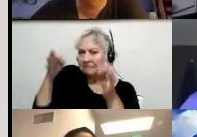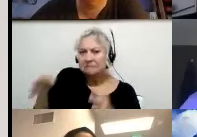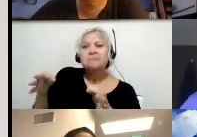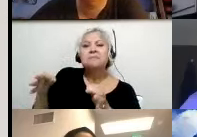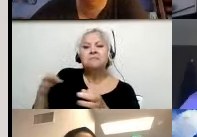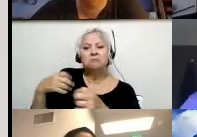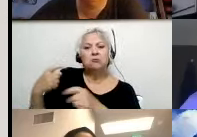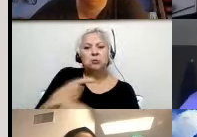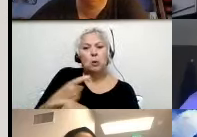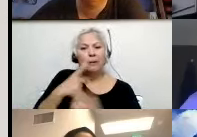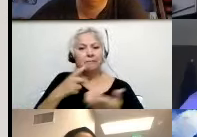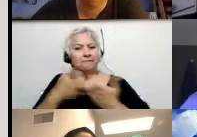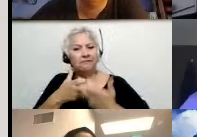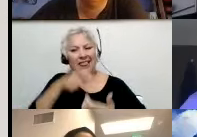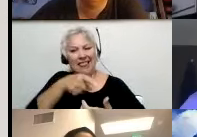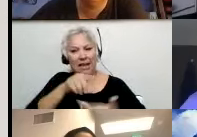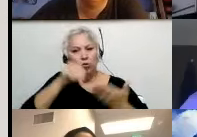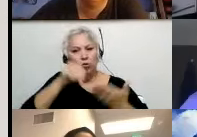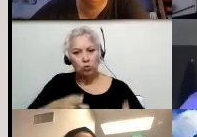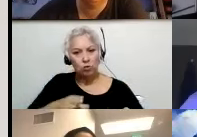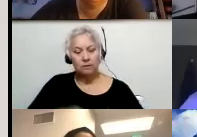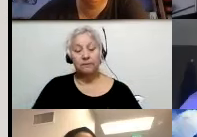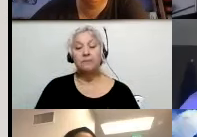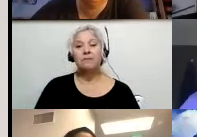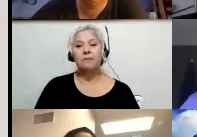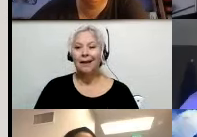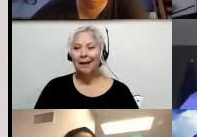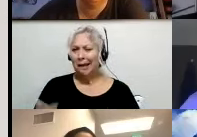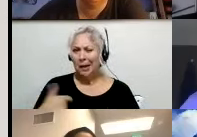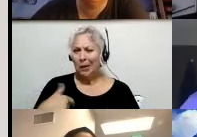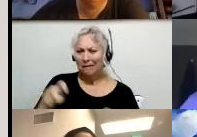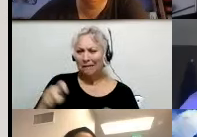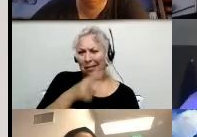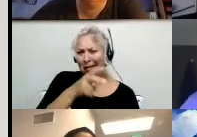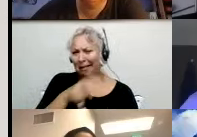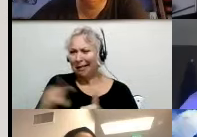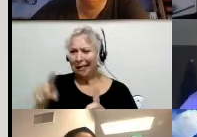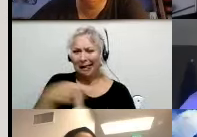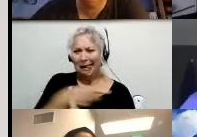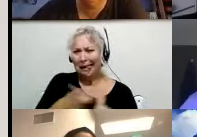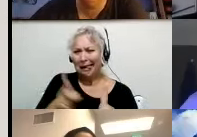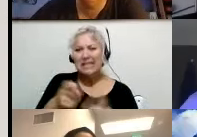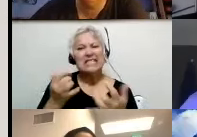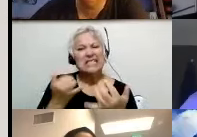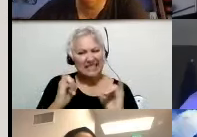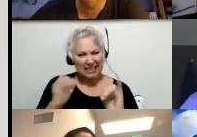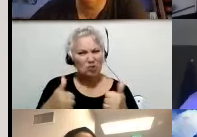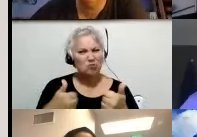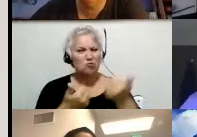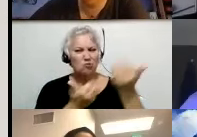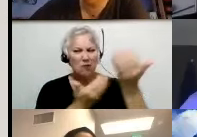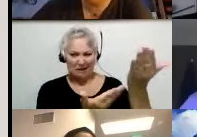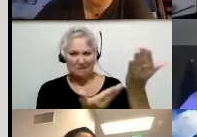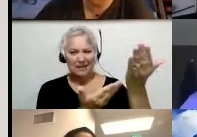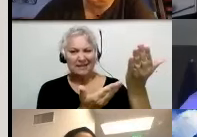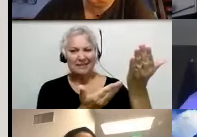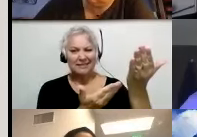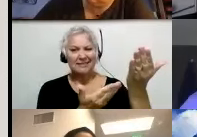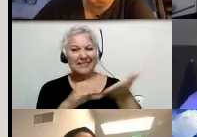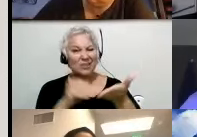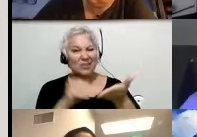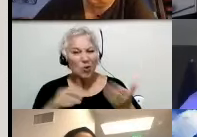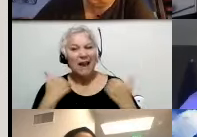the students. We've kind of gone back and forth on this one, but we still are recommending that students still